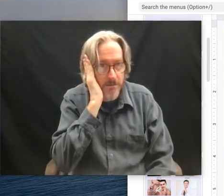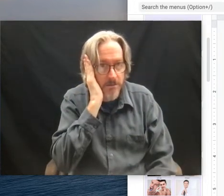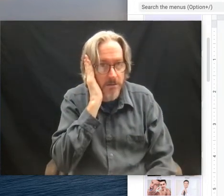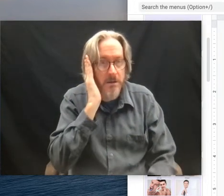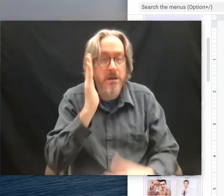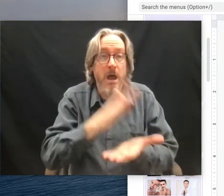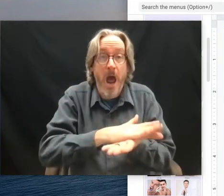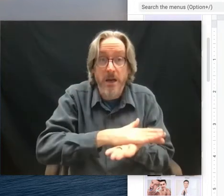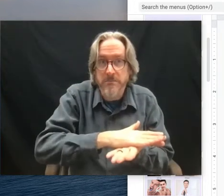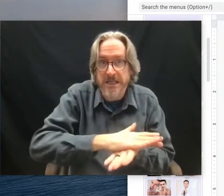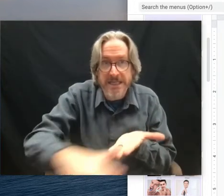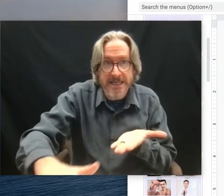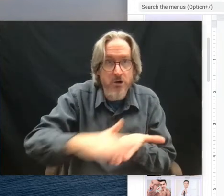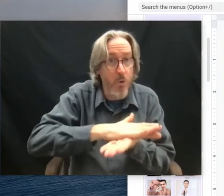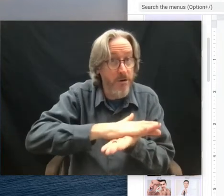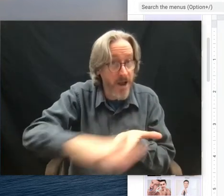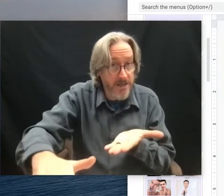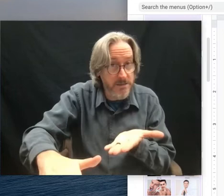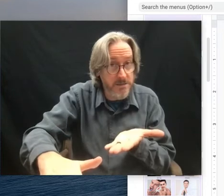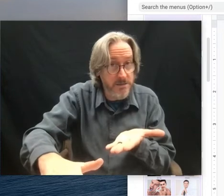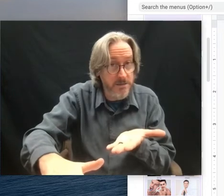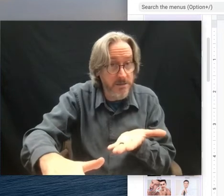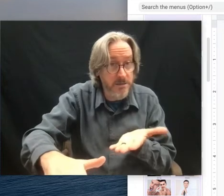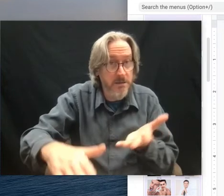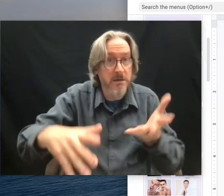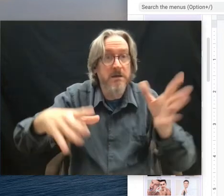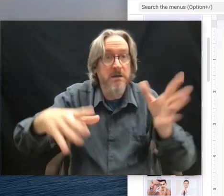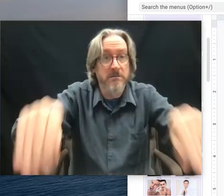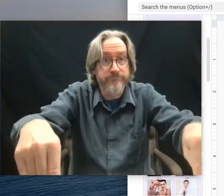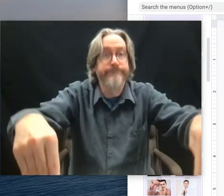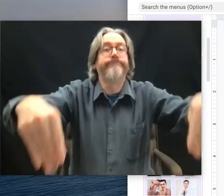bed. Clean or nice.